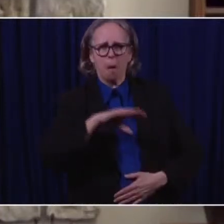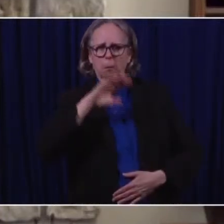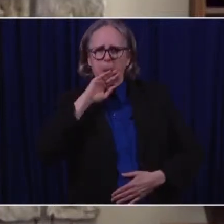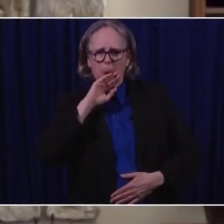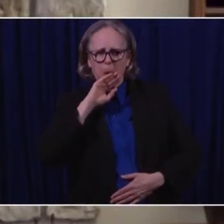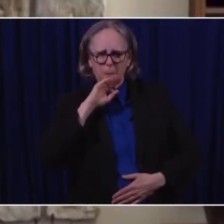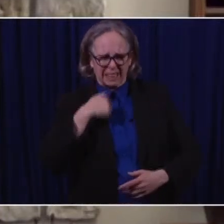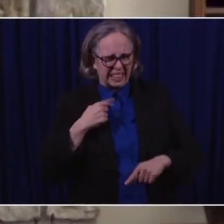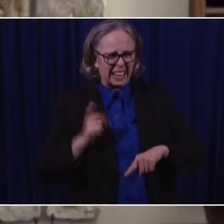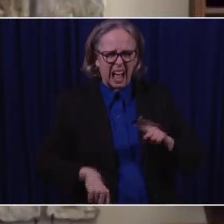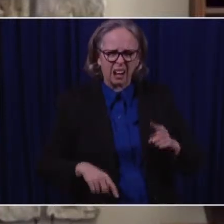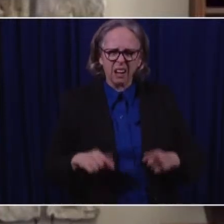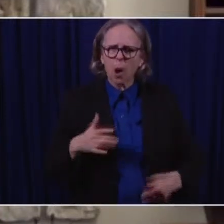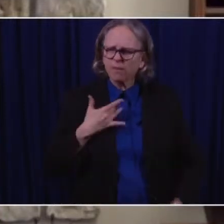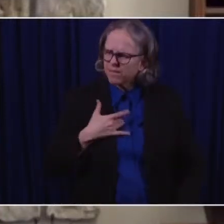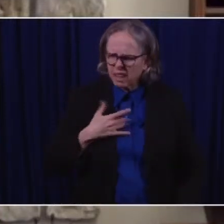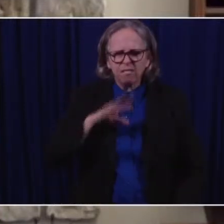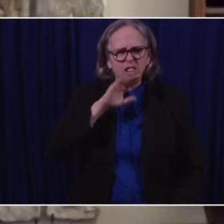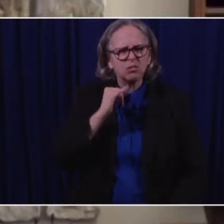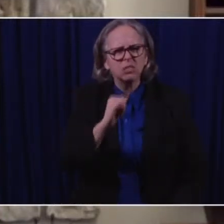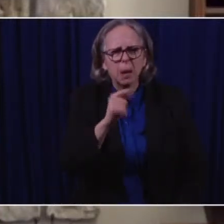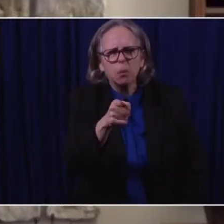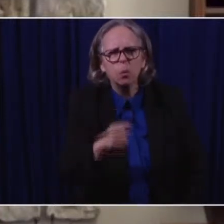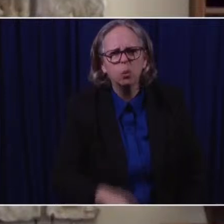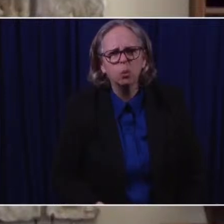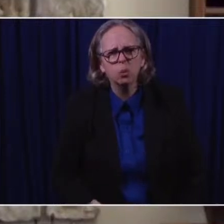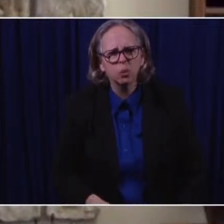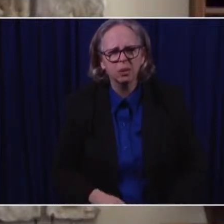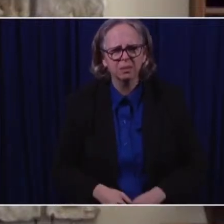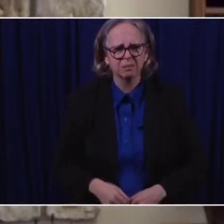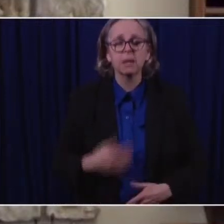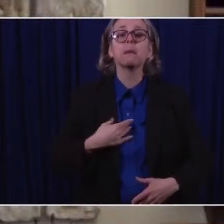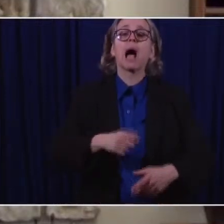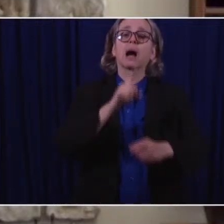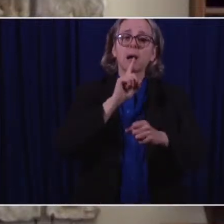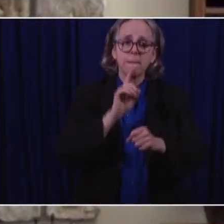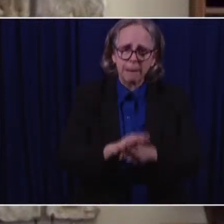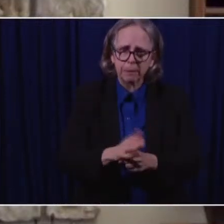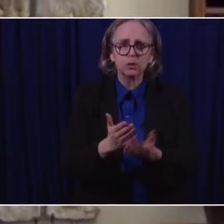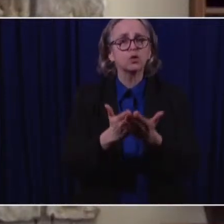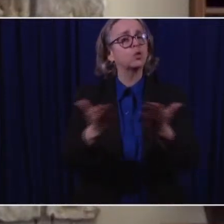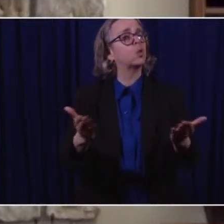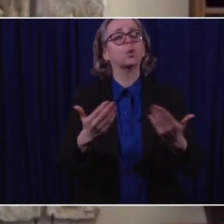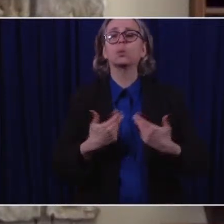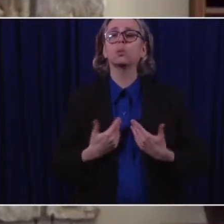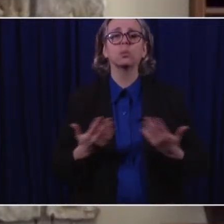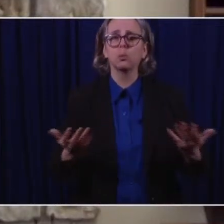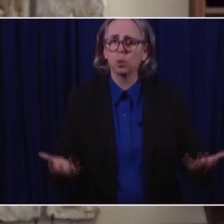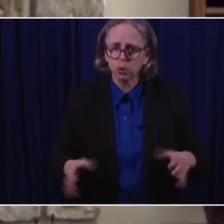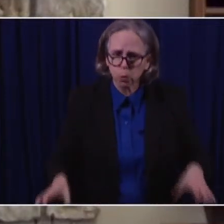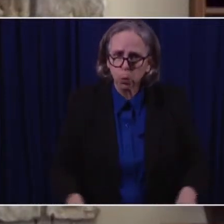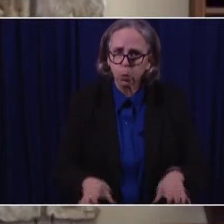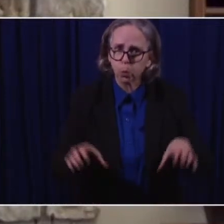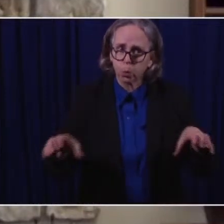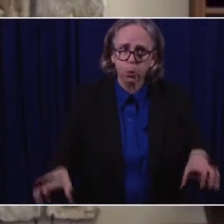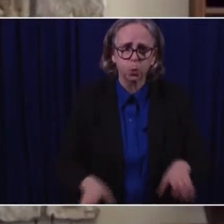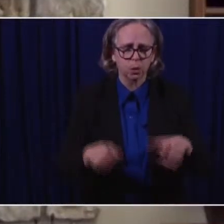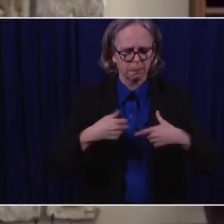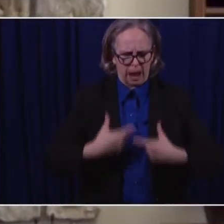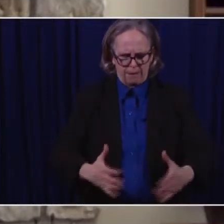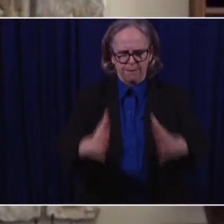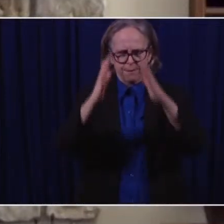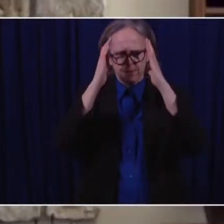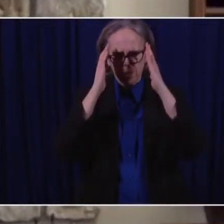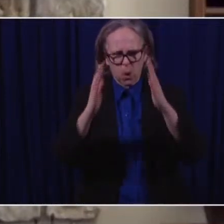But my commitment to the people of Ohio is we are going to continue to focus every single day on